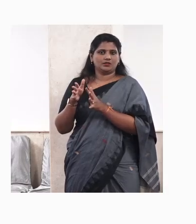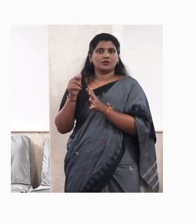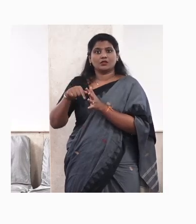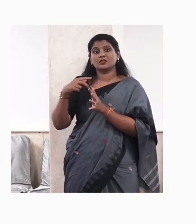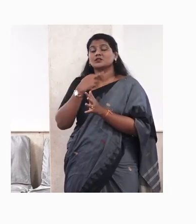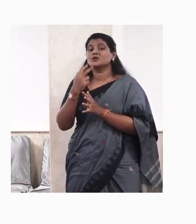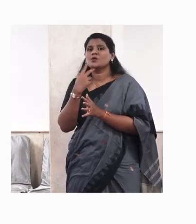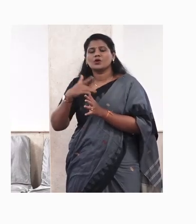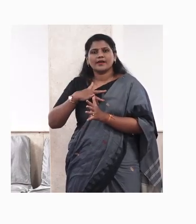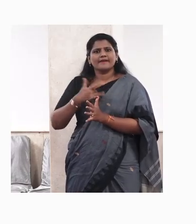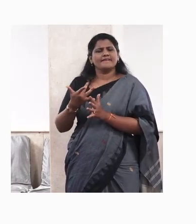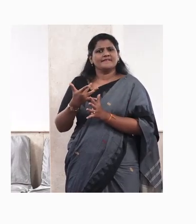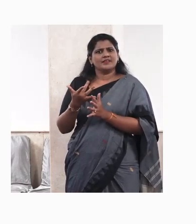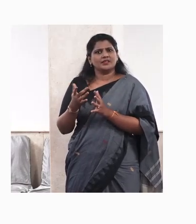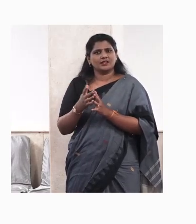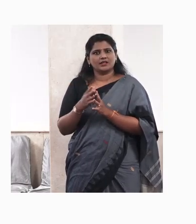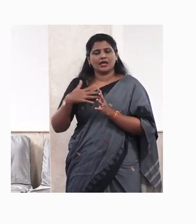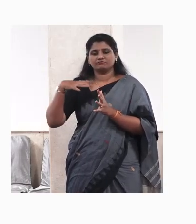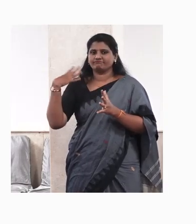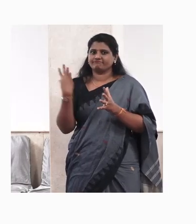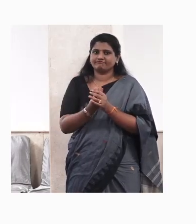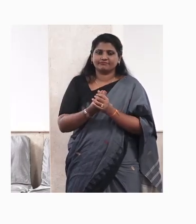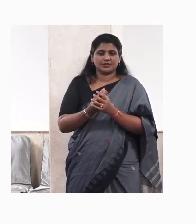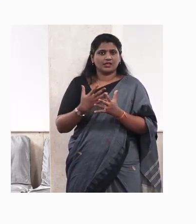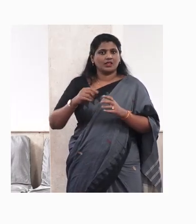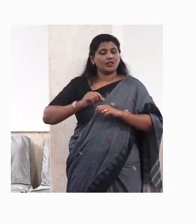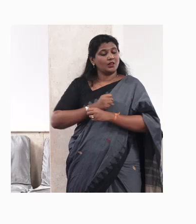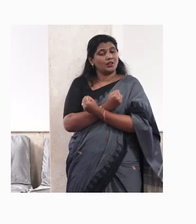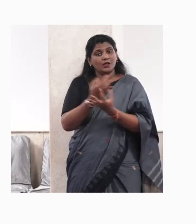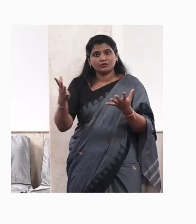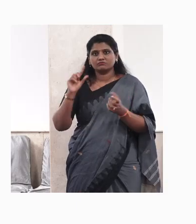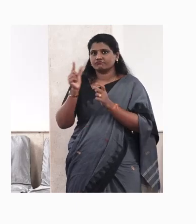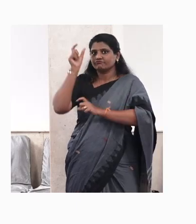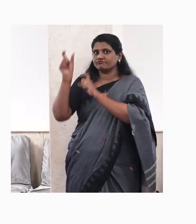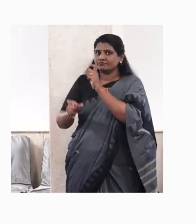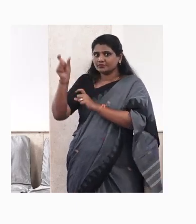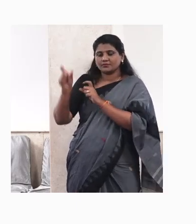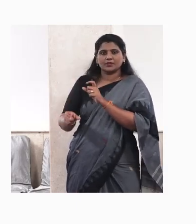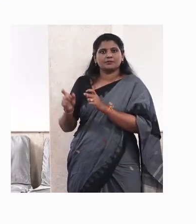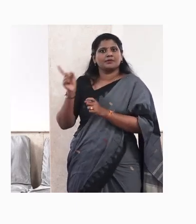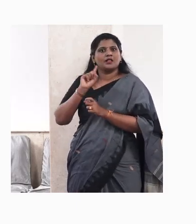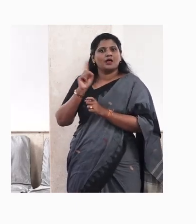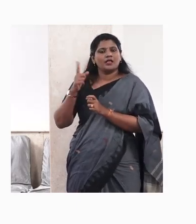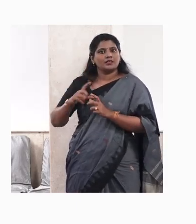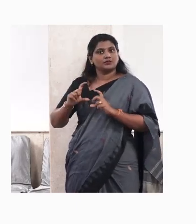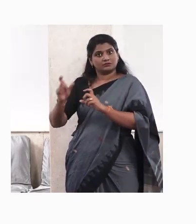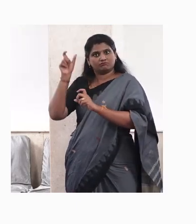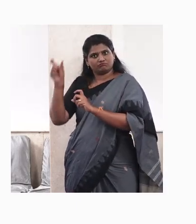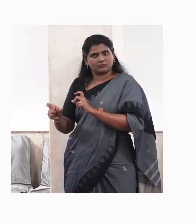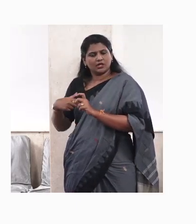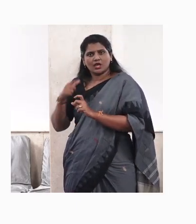voice feeling suffocated, and then we had a lot of dialogue with the user on when the caregiver said this